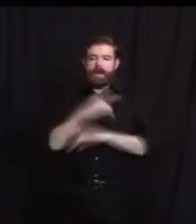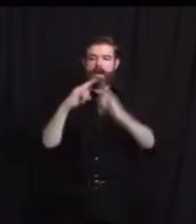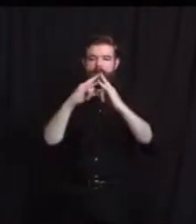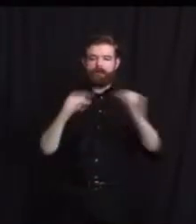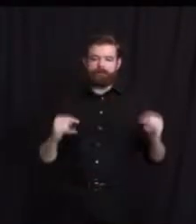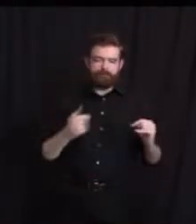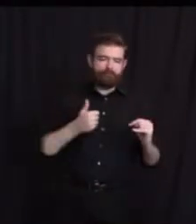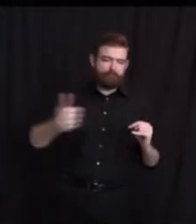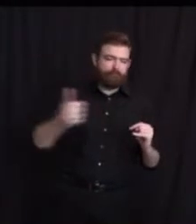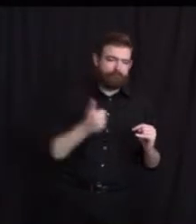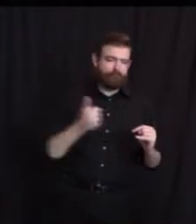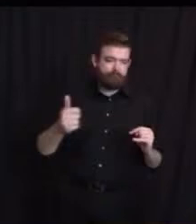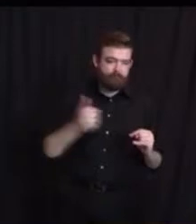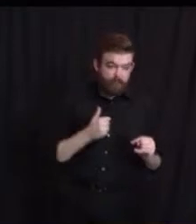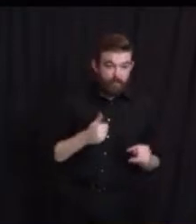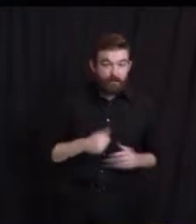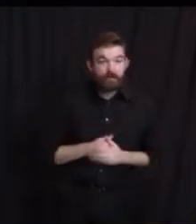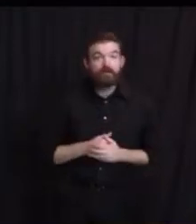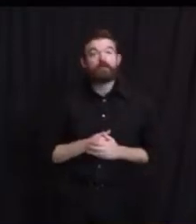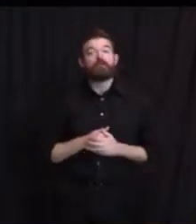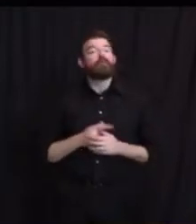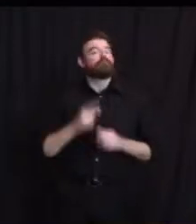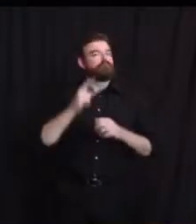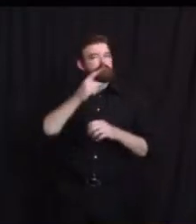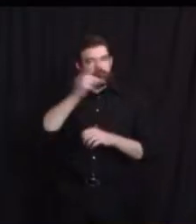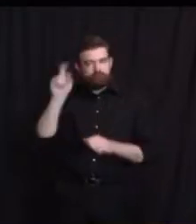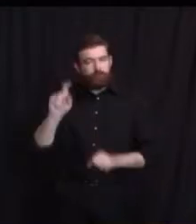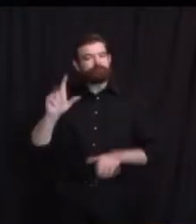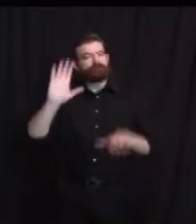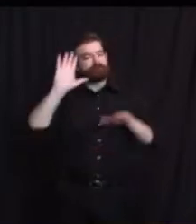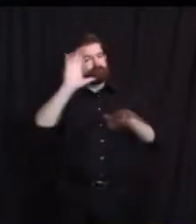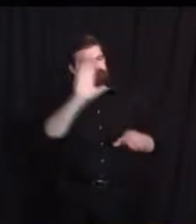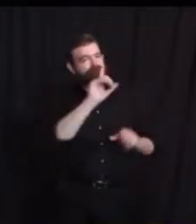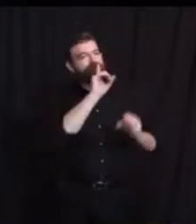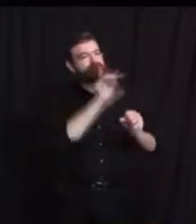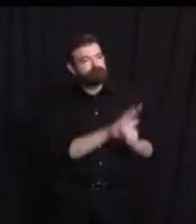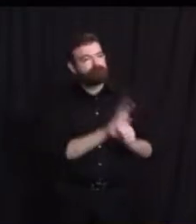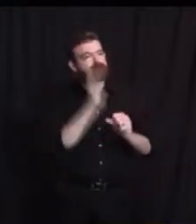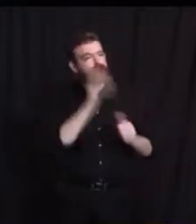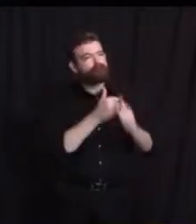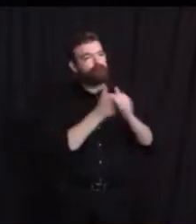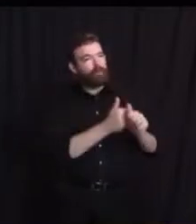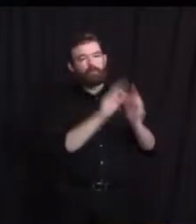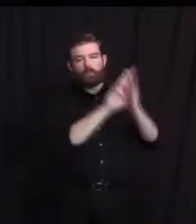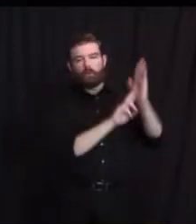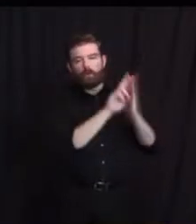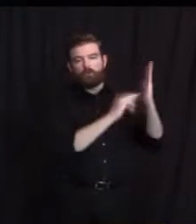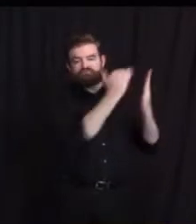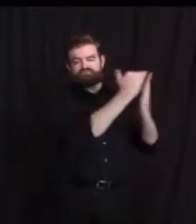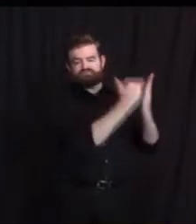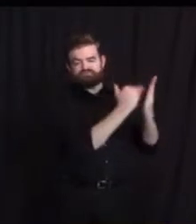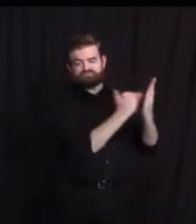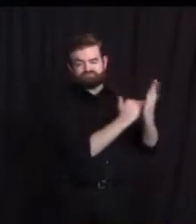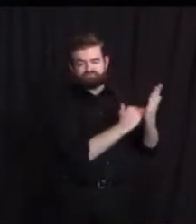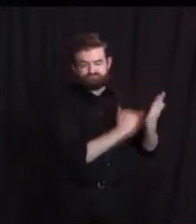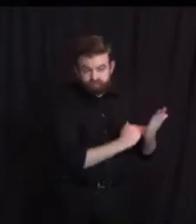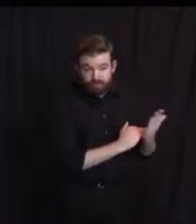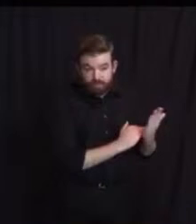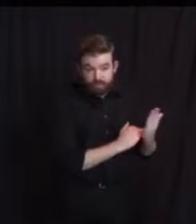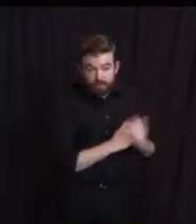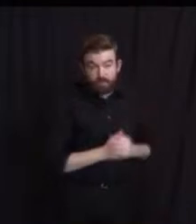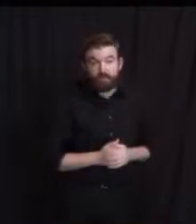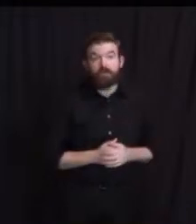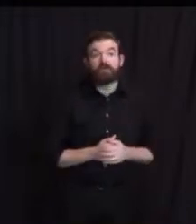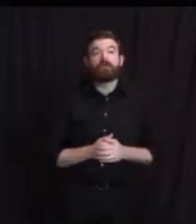standards. In order to assist programs with meeting some of the additional costs connected to heightened safety standards,